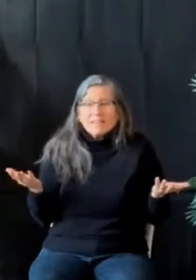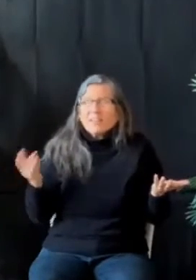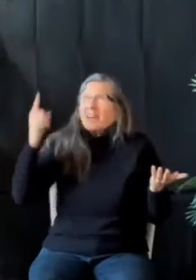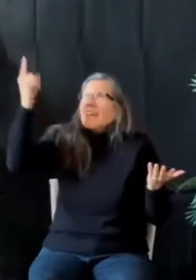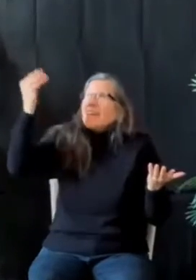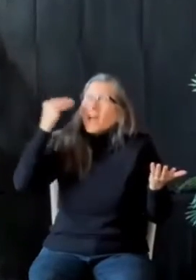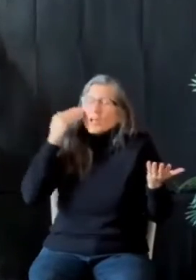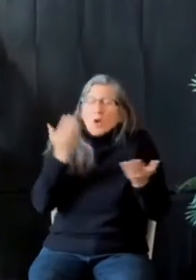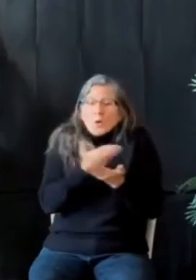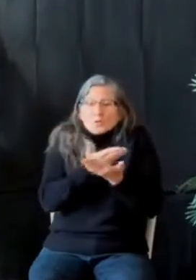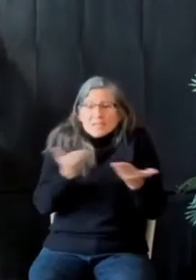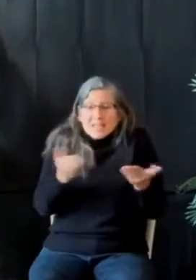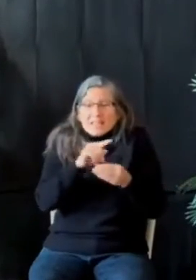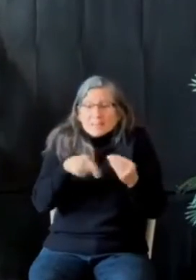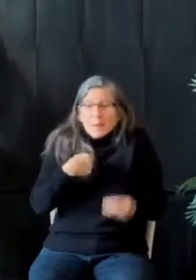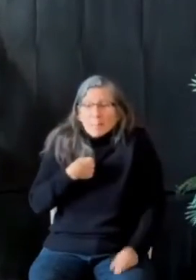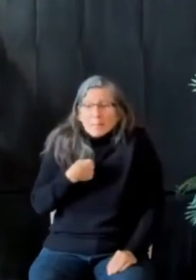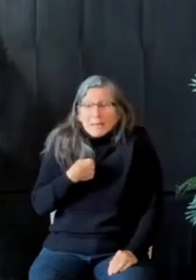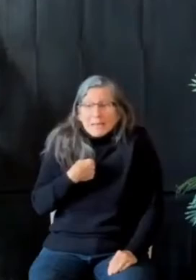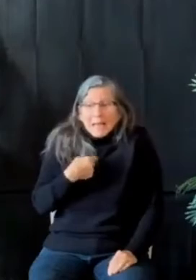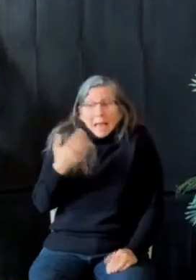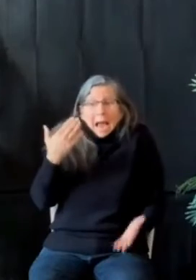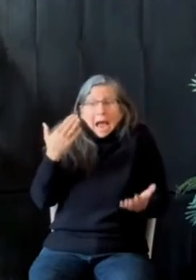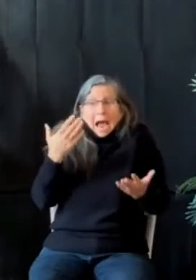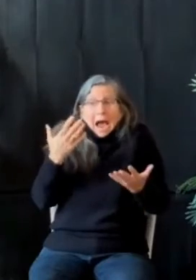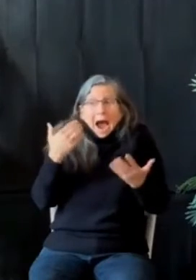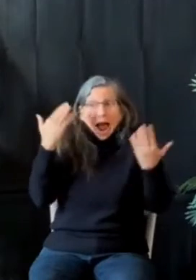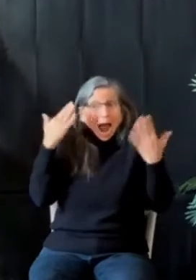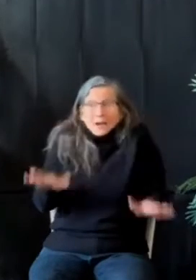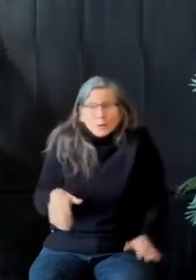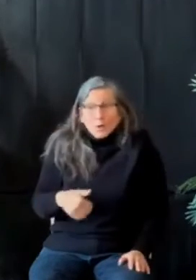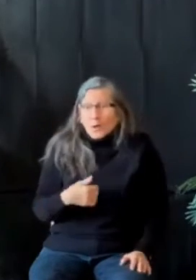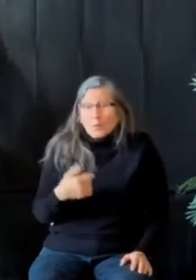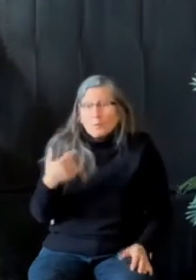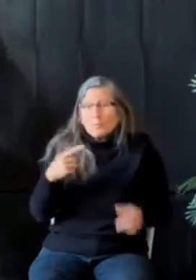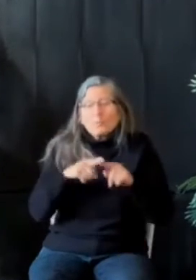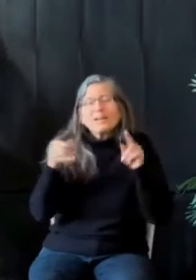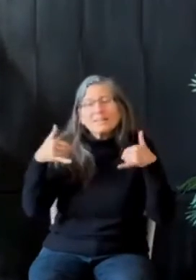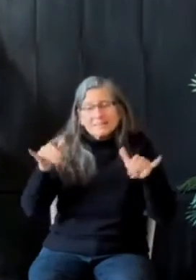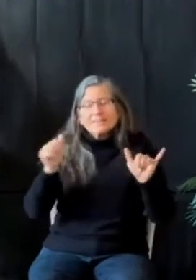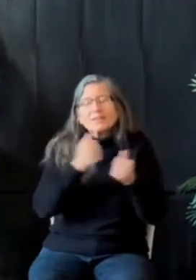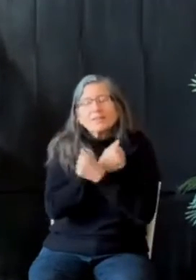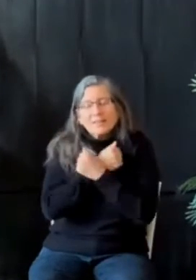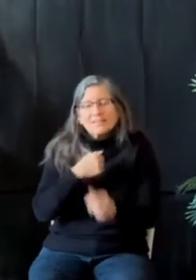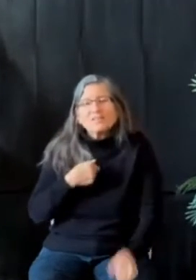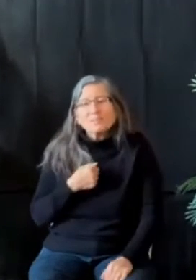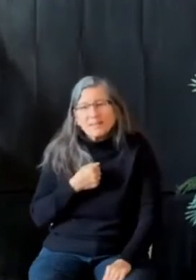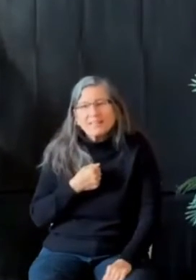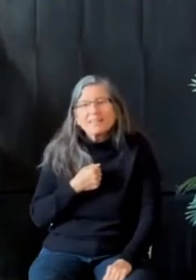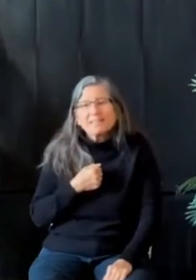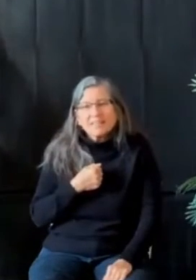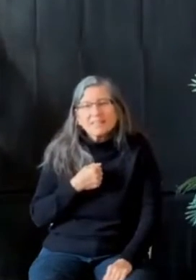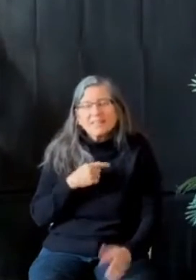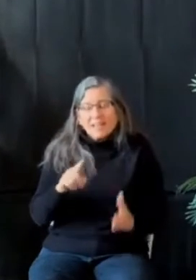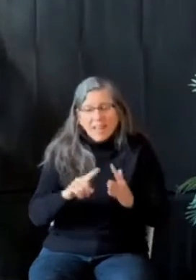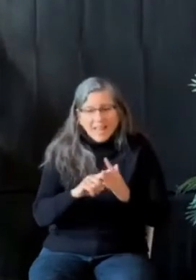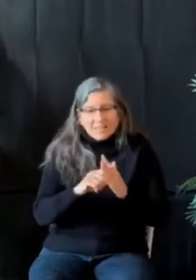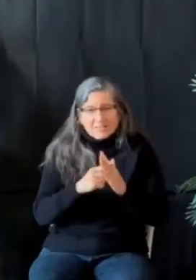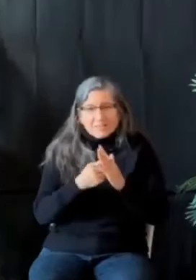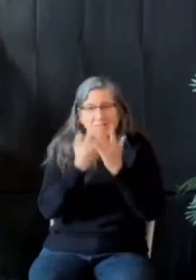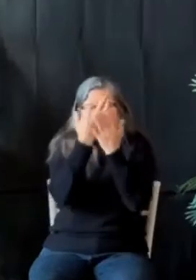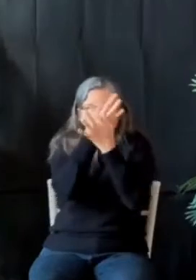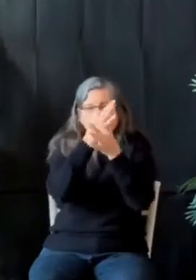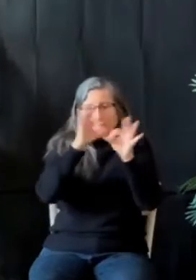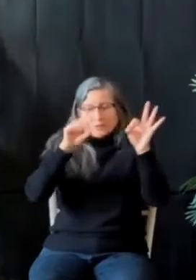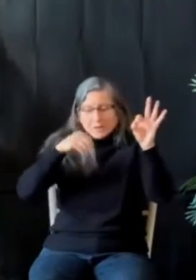He knows things about me that even I don't know about me, and he still loves me. And it began to set me free in